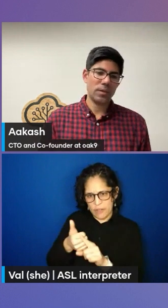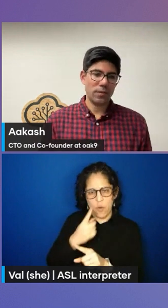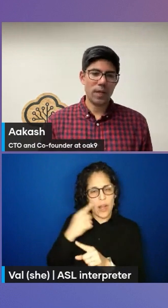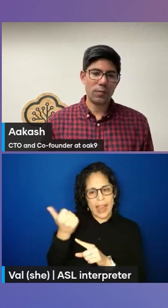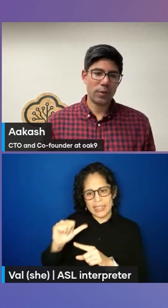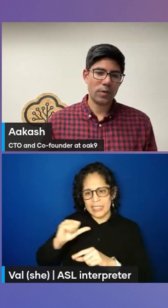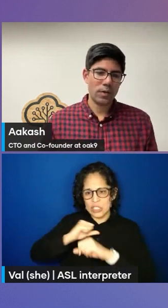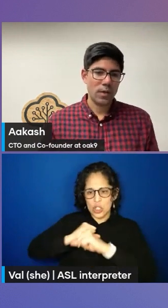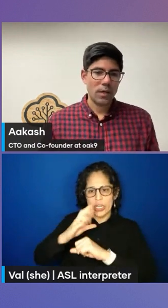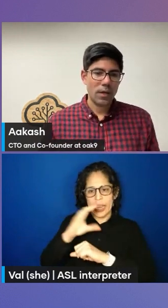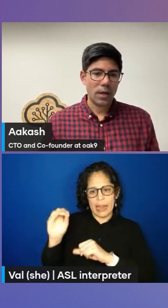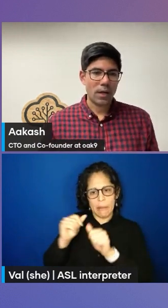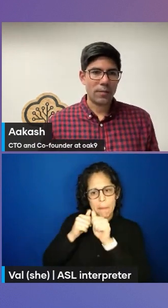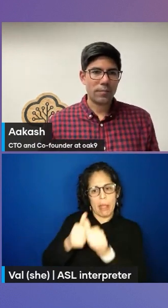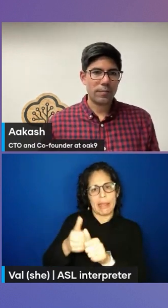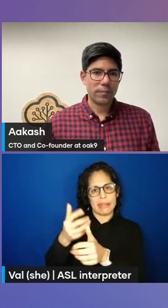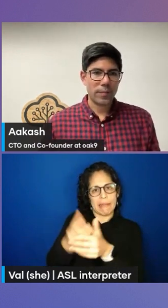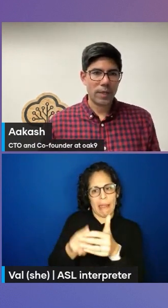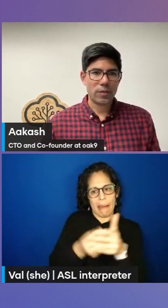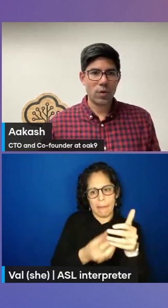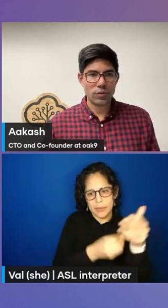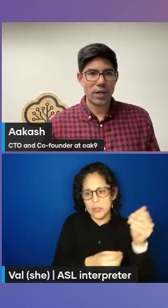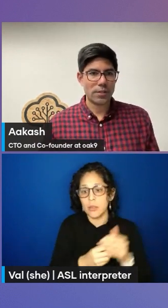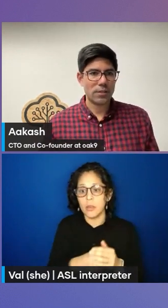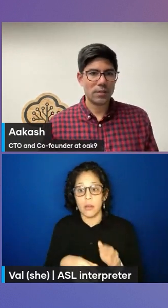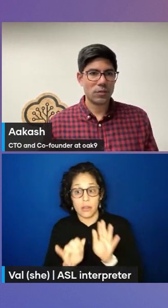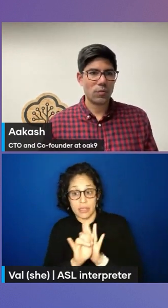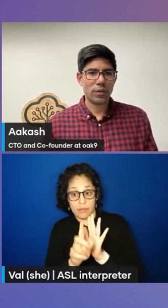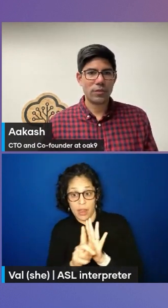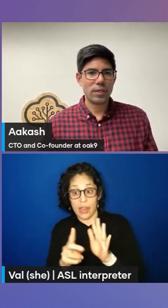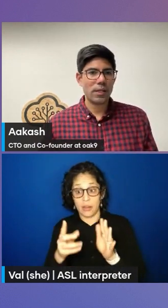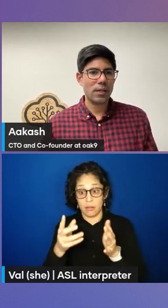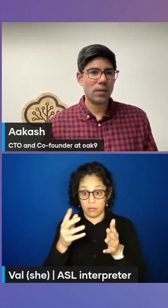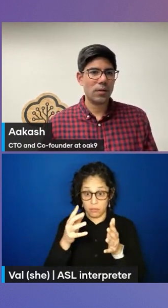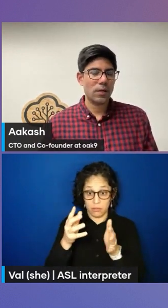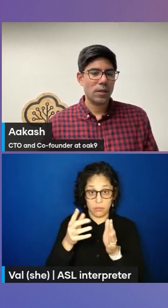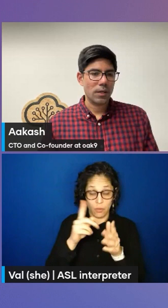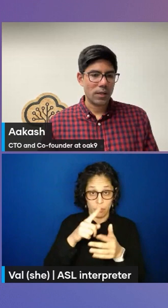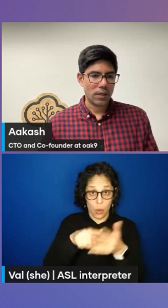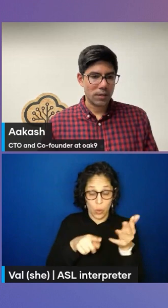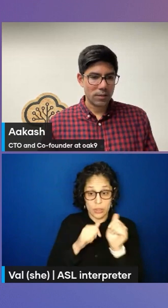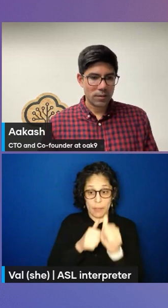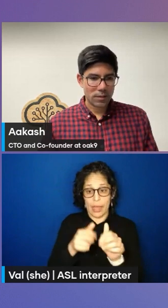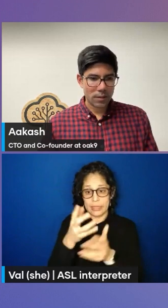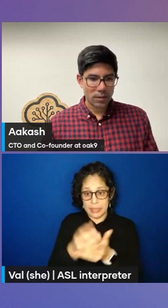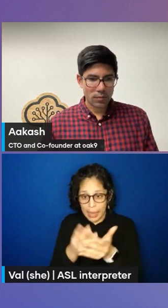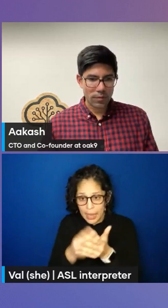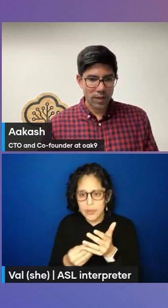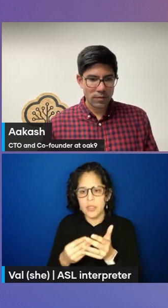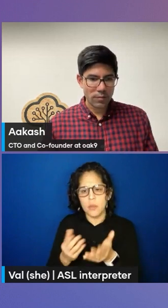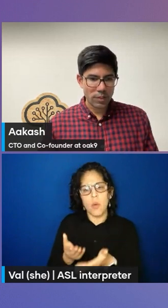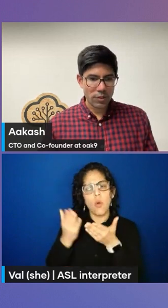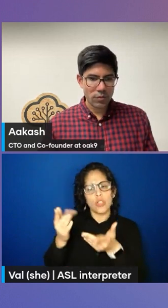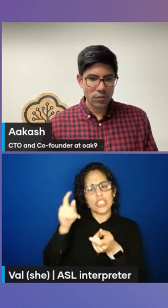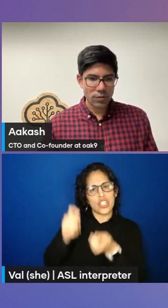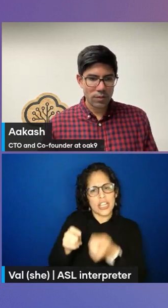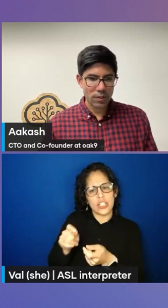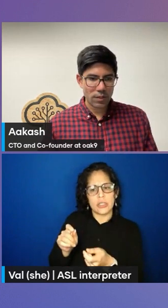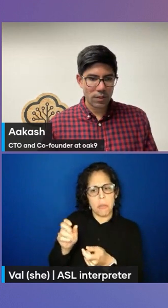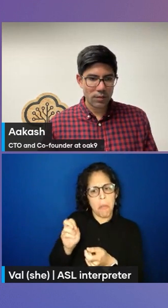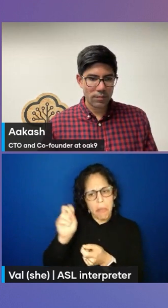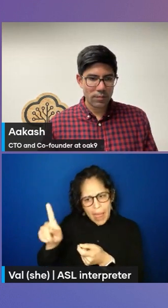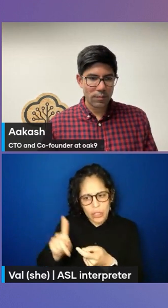back to the developer as code changes. And so what you're seeing here is we found some